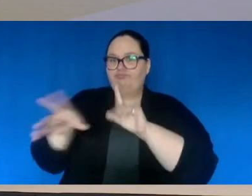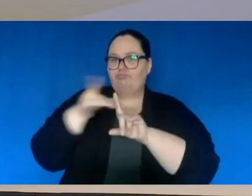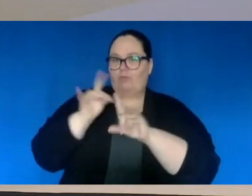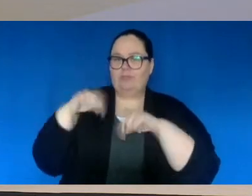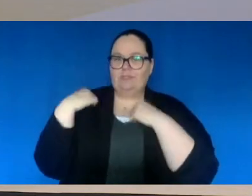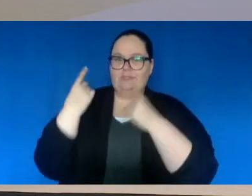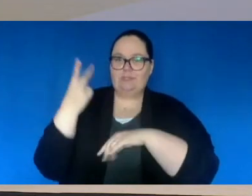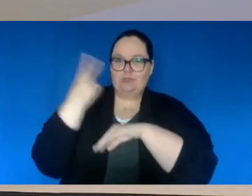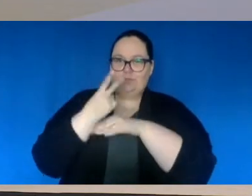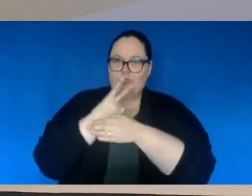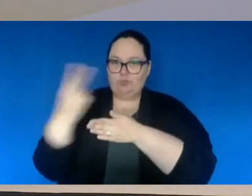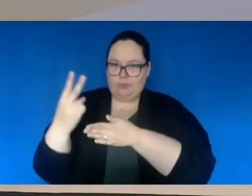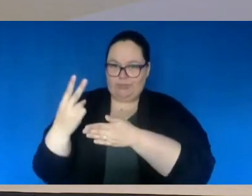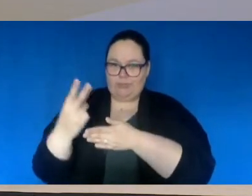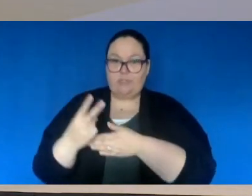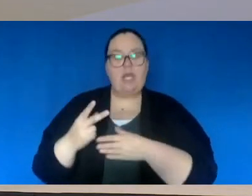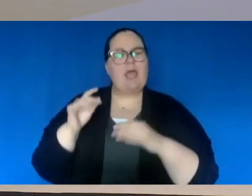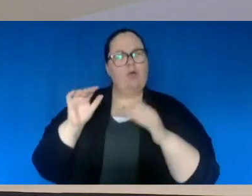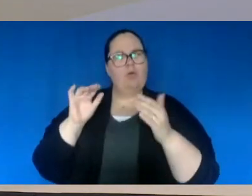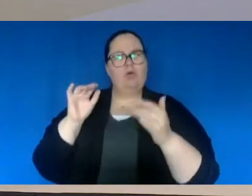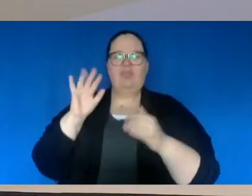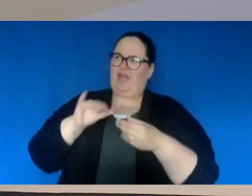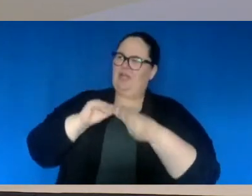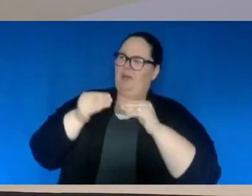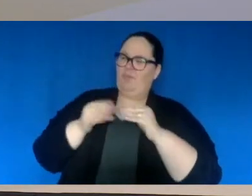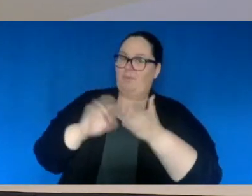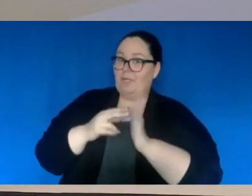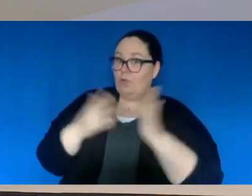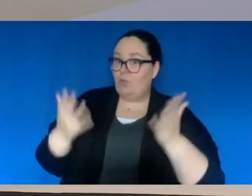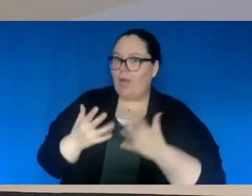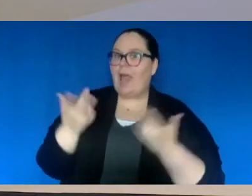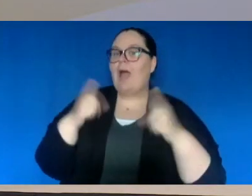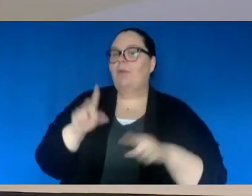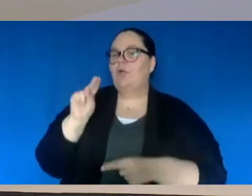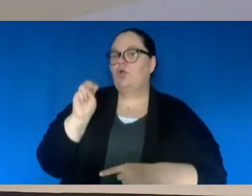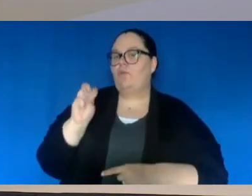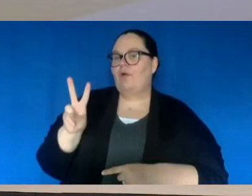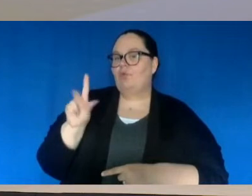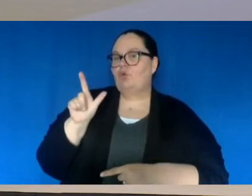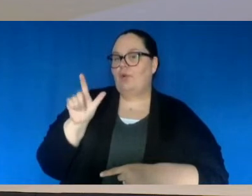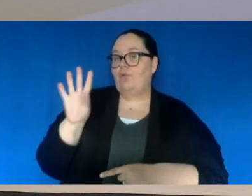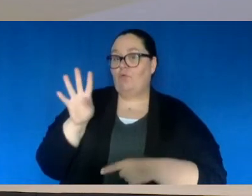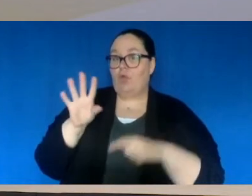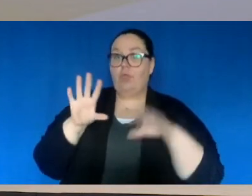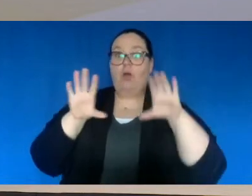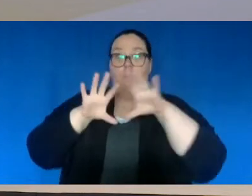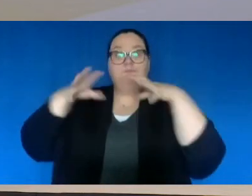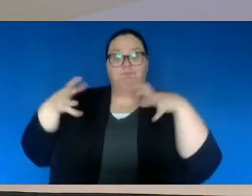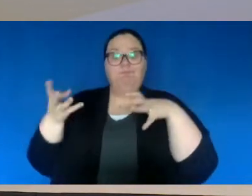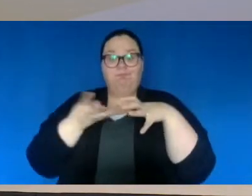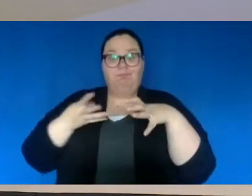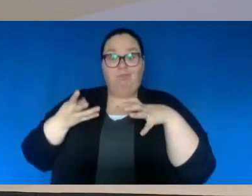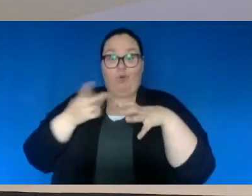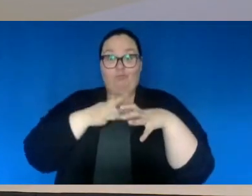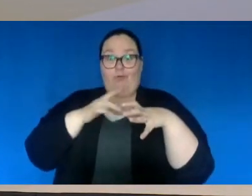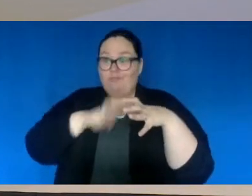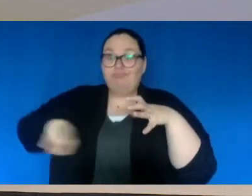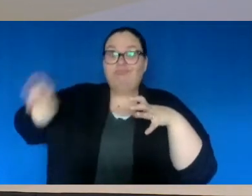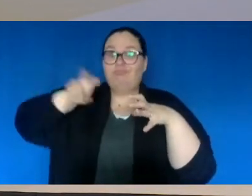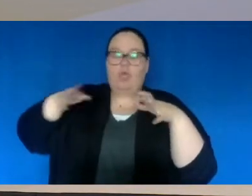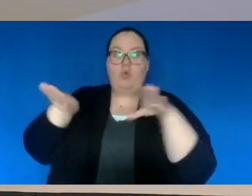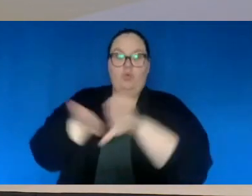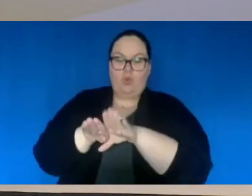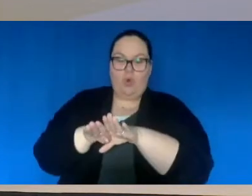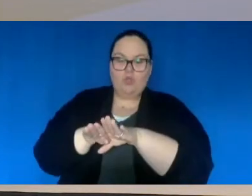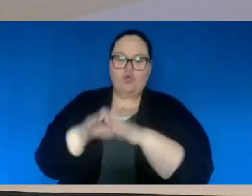point of reference, when the Atlantic bubble was closed on November 24th, we reported 218 cases of COVID-19